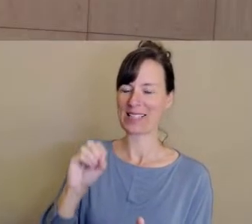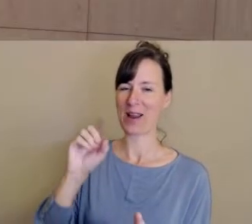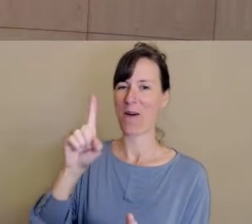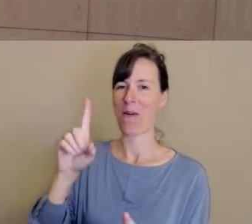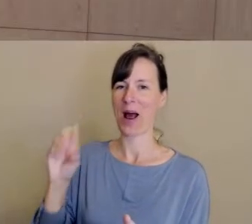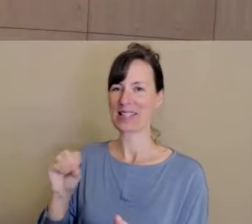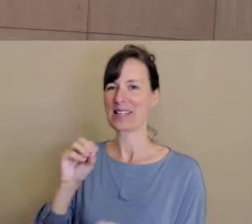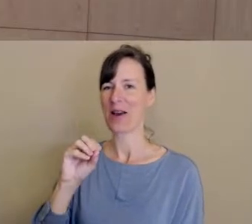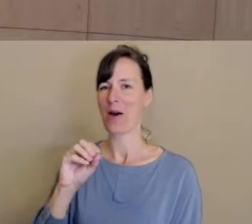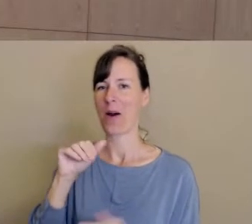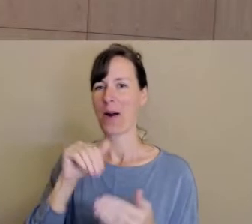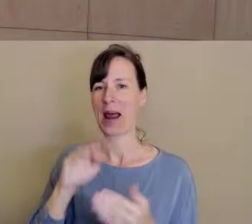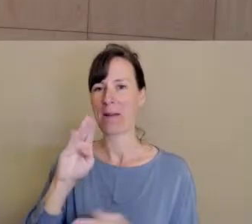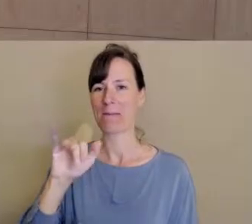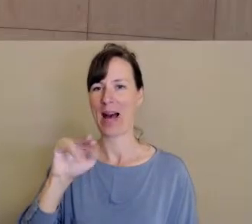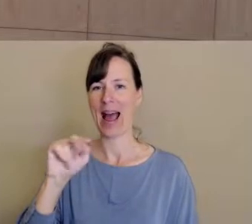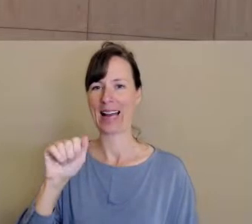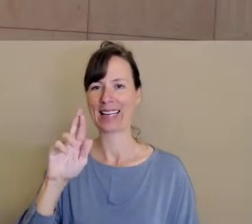Wow.